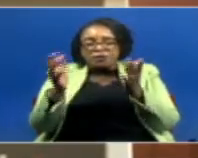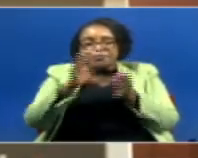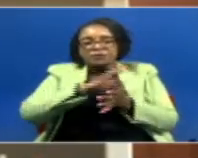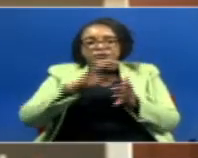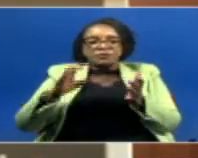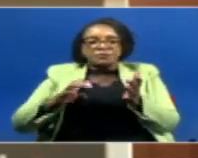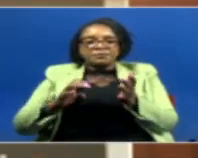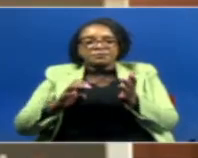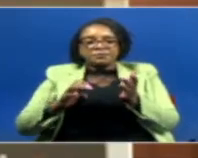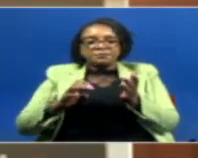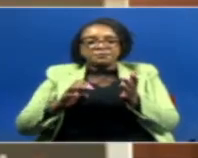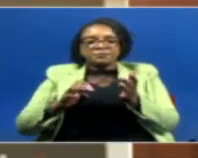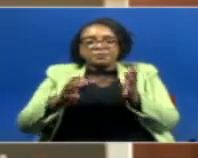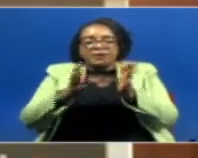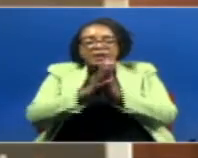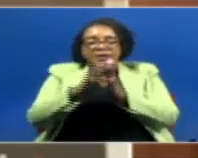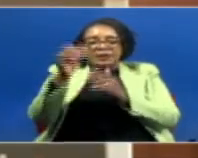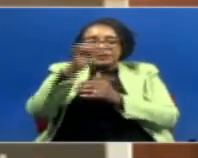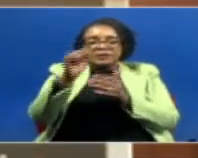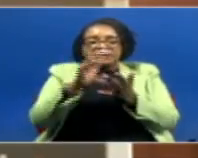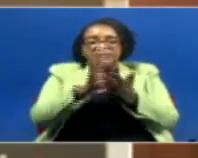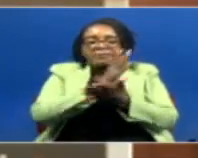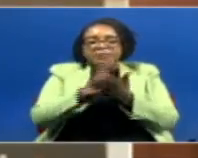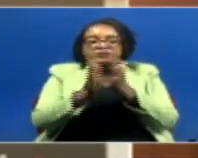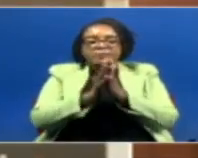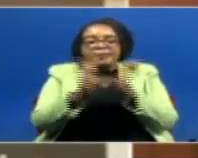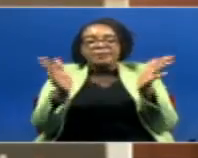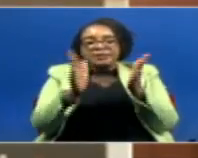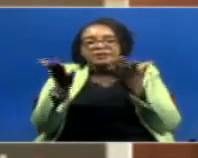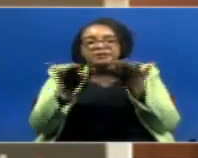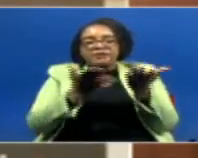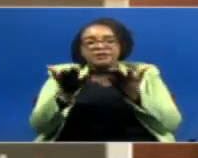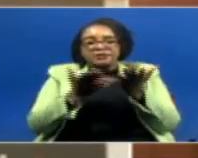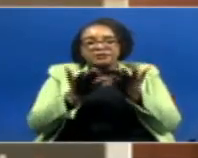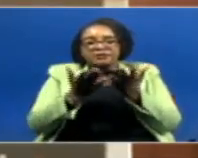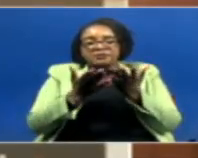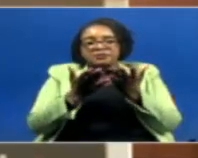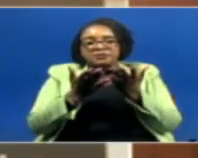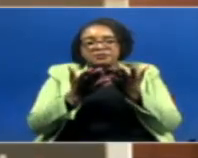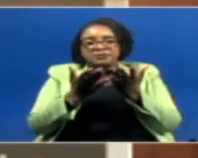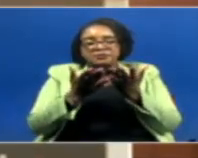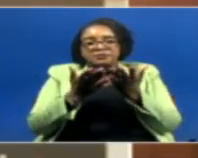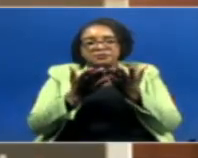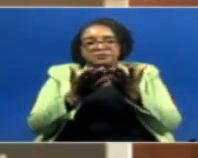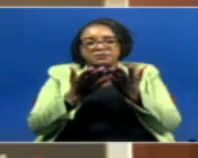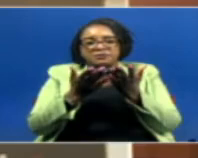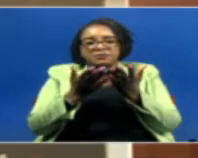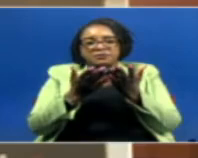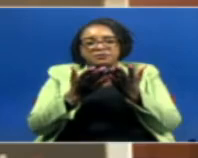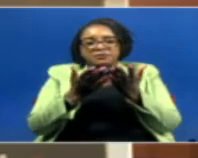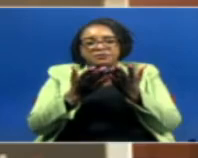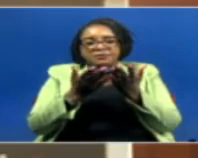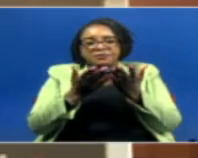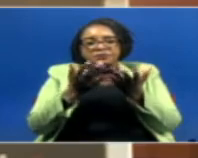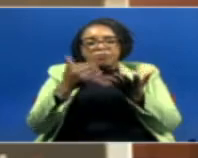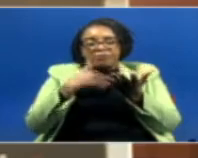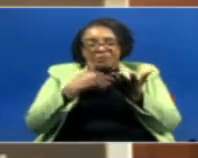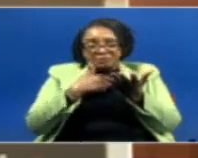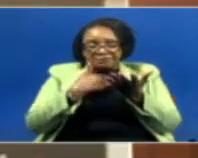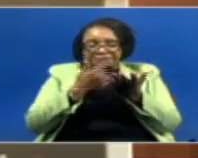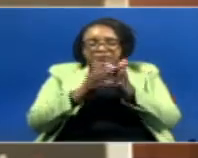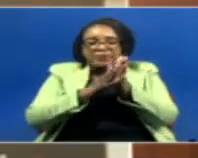State Department for Public Service to ease avoidable